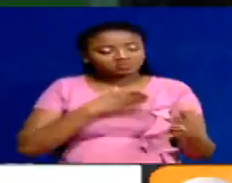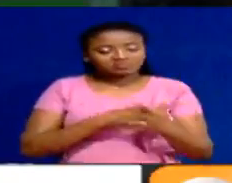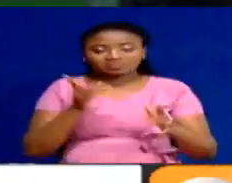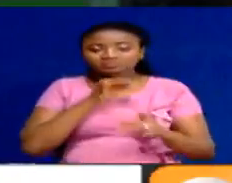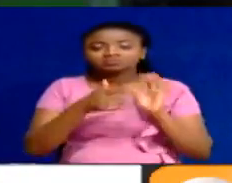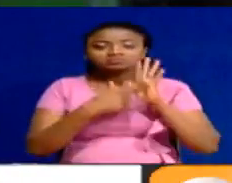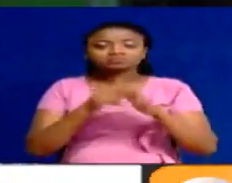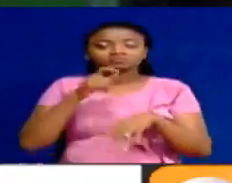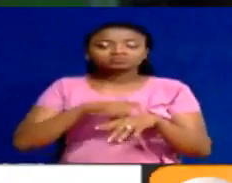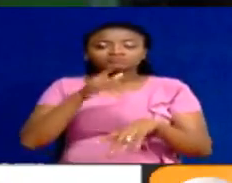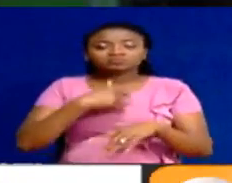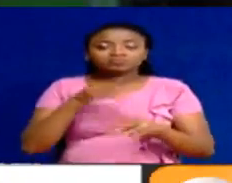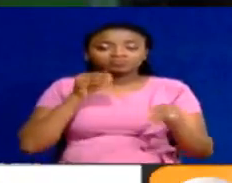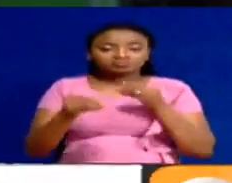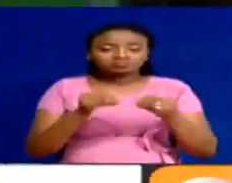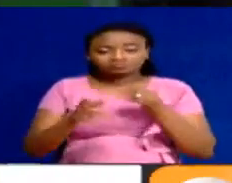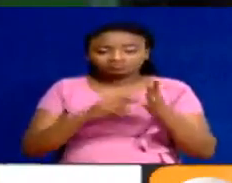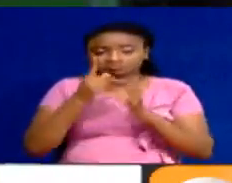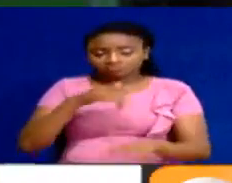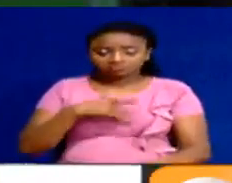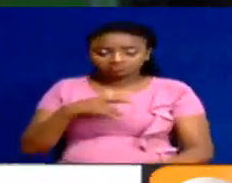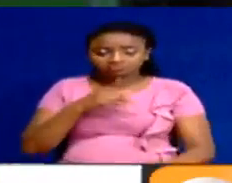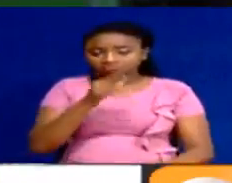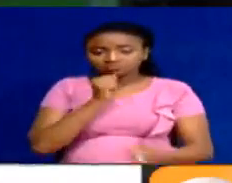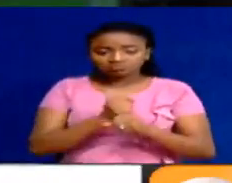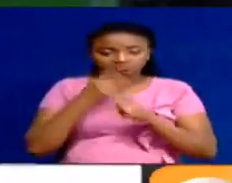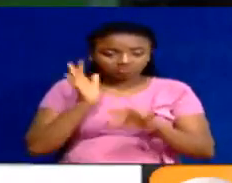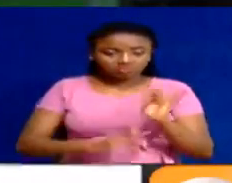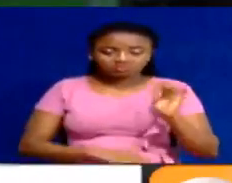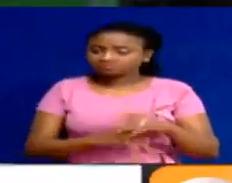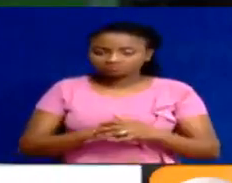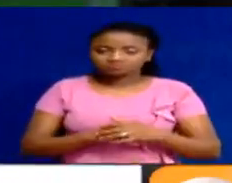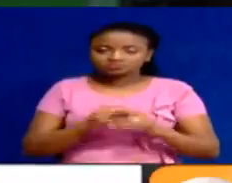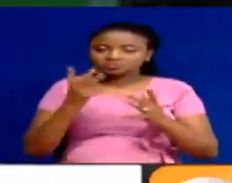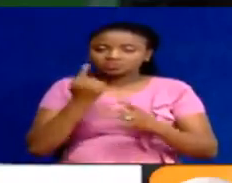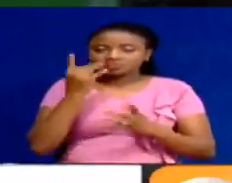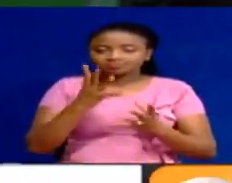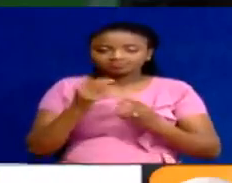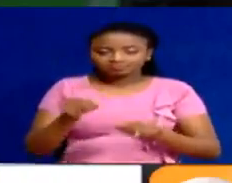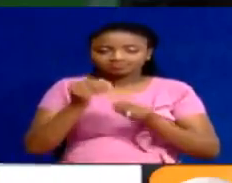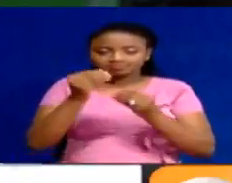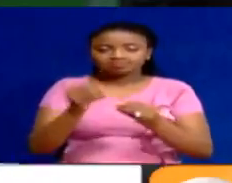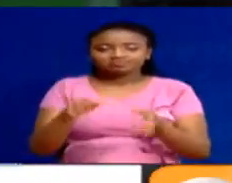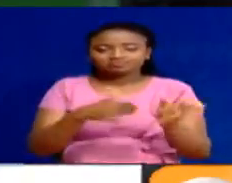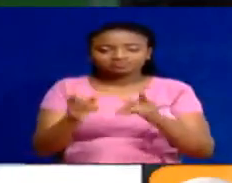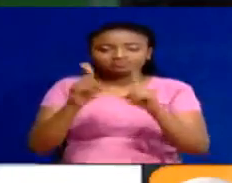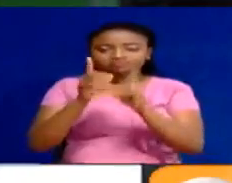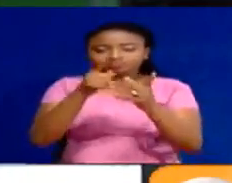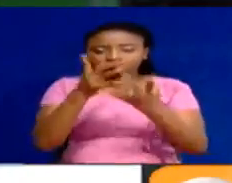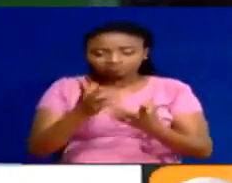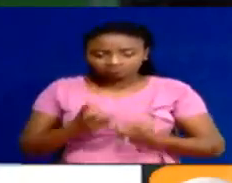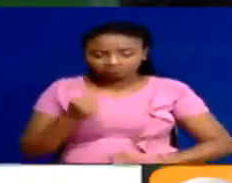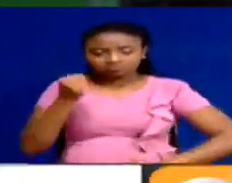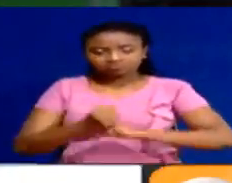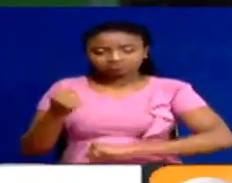does not make, you know, you not be able to perform as well. You just need to be given the opportunity and you need the support to be